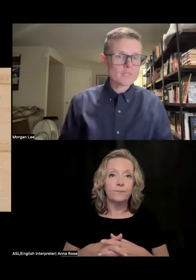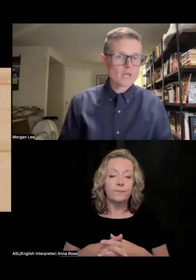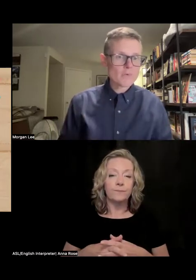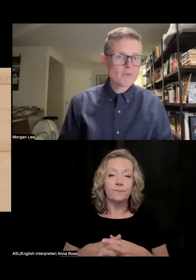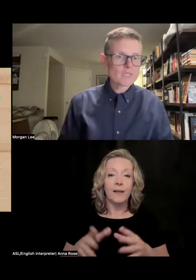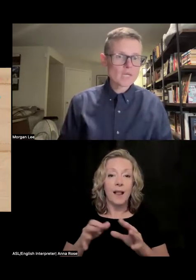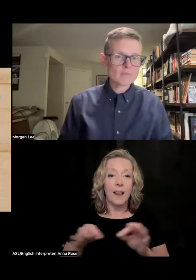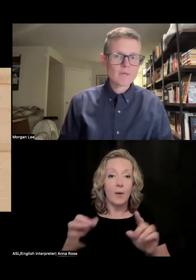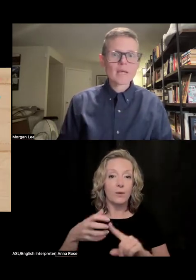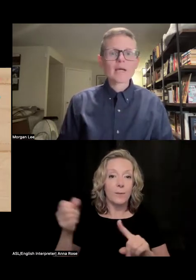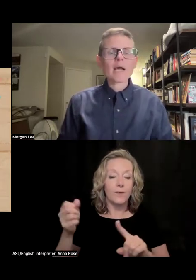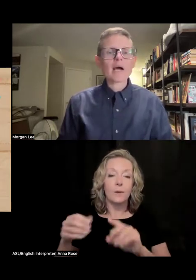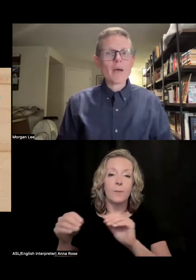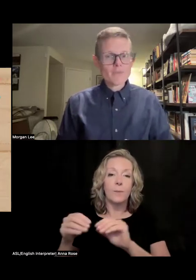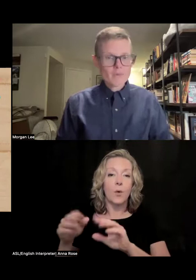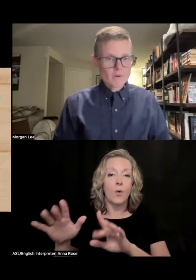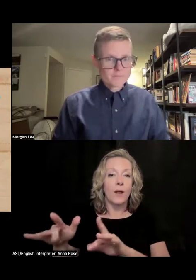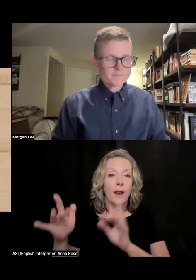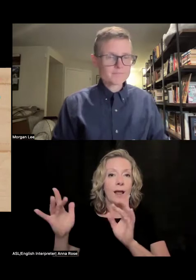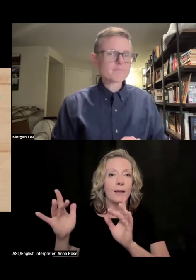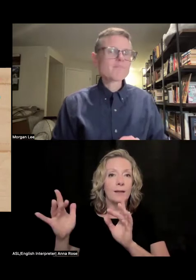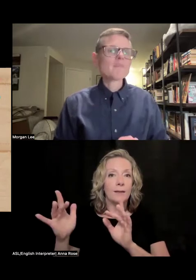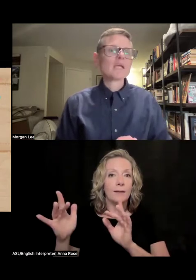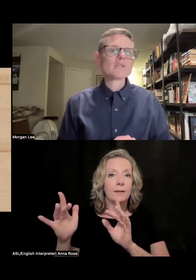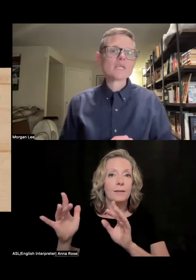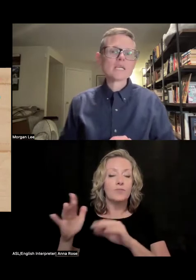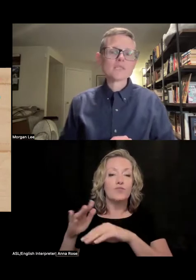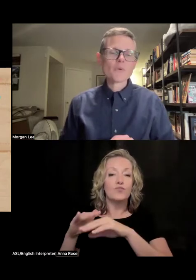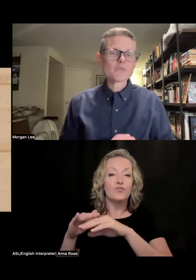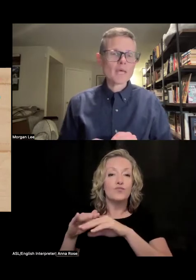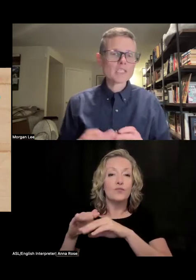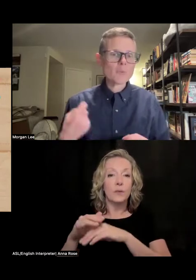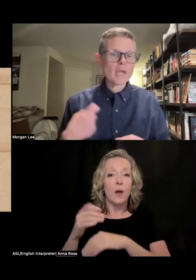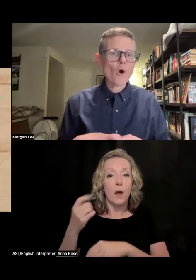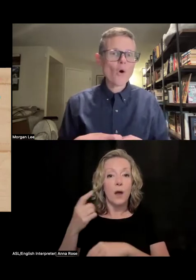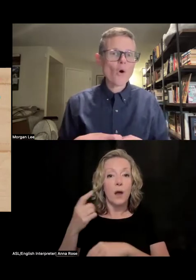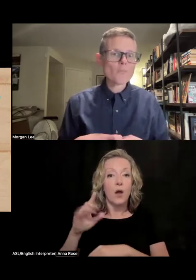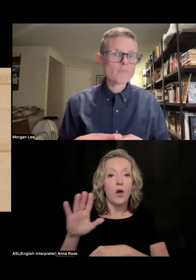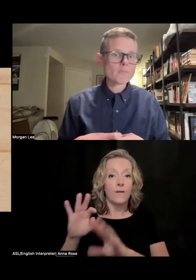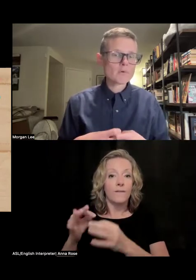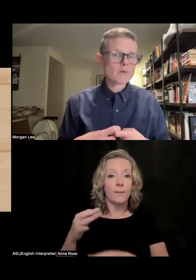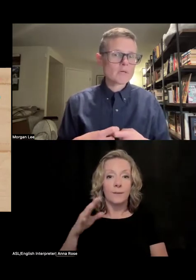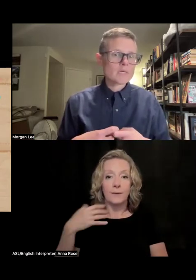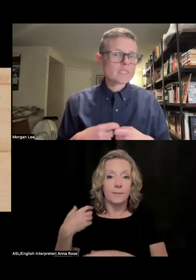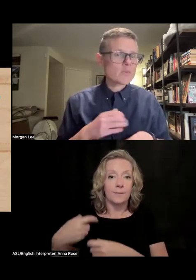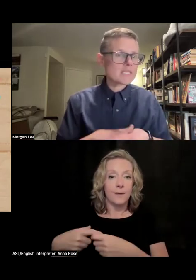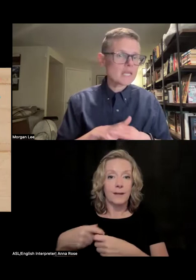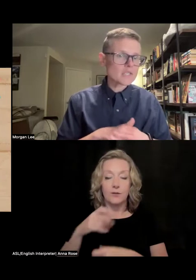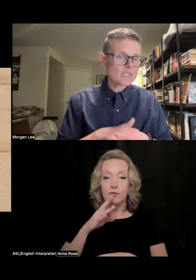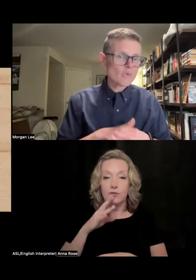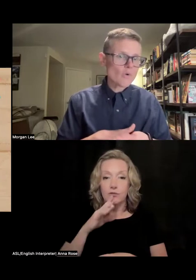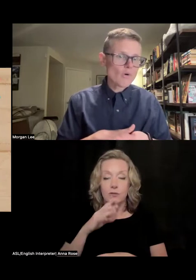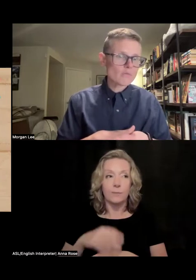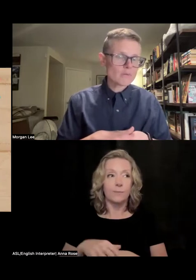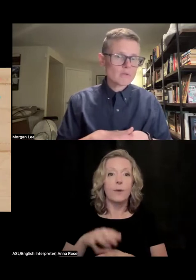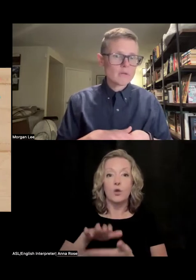of language deprivation. However, she is from a Spanish-speaking home, speaks English